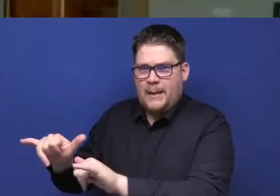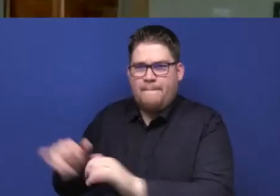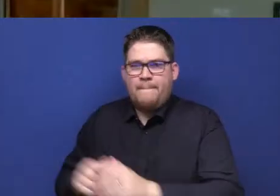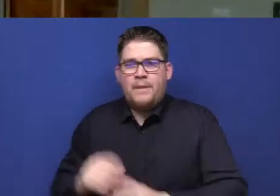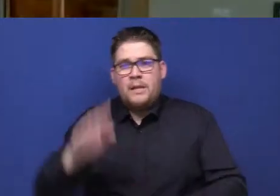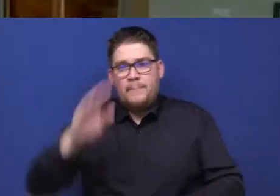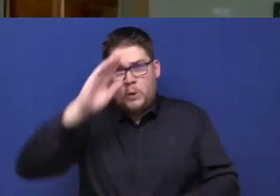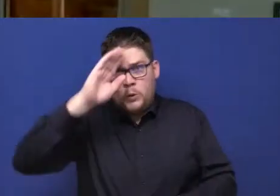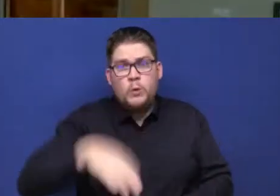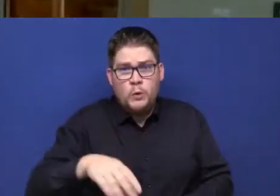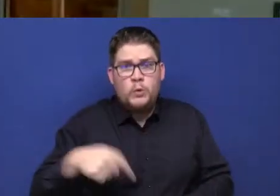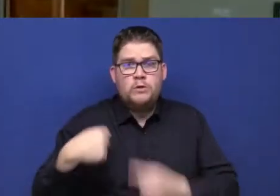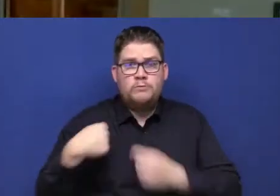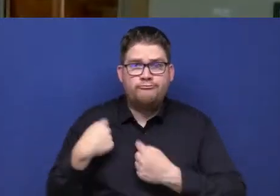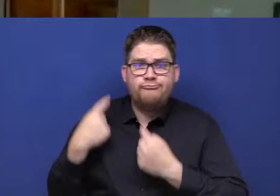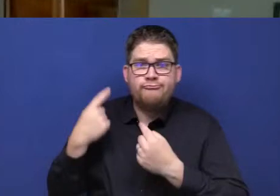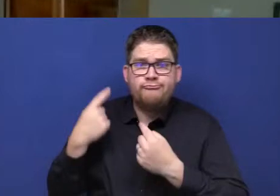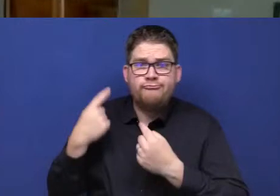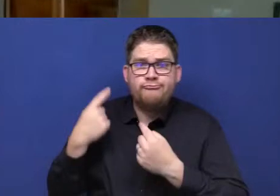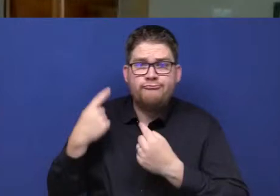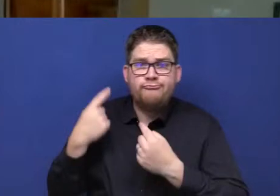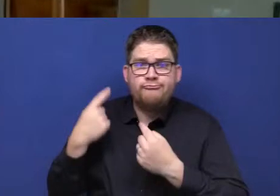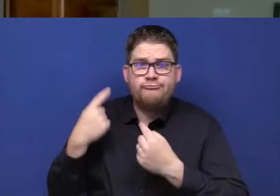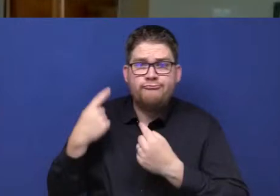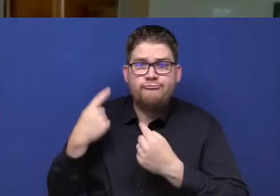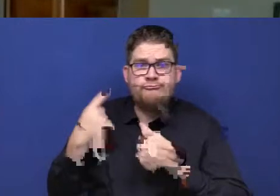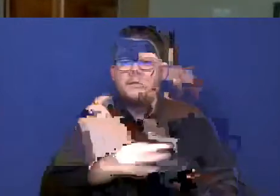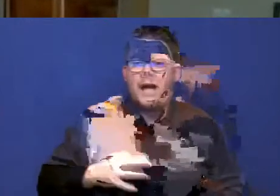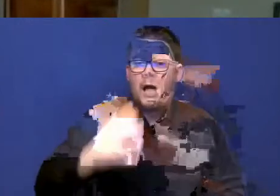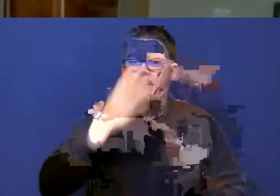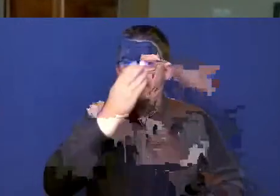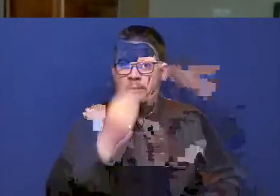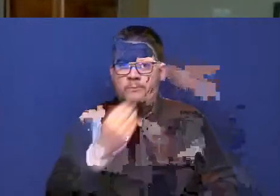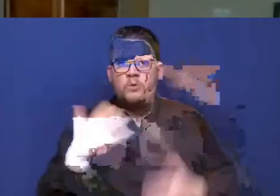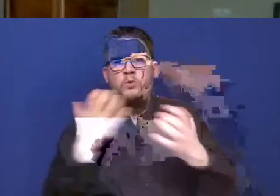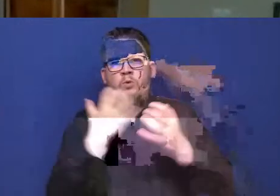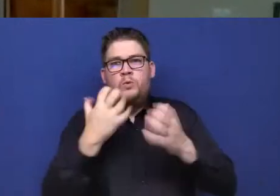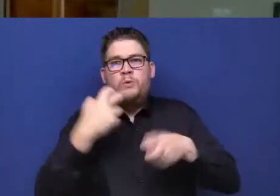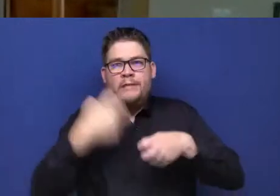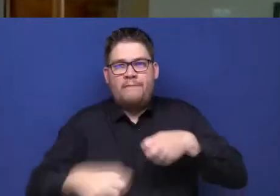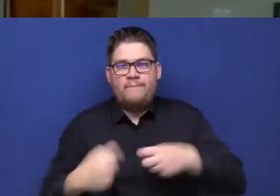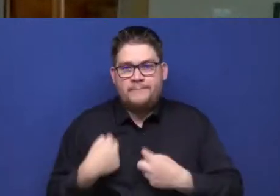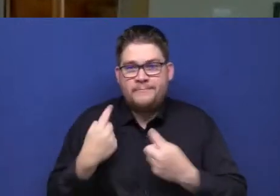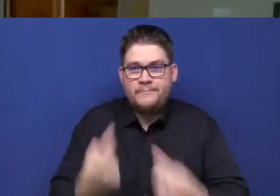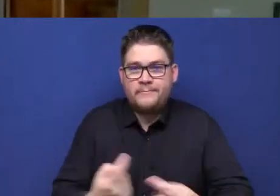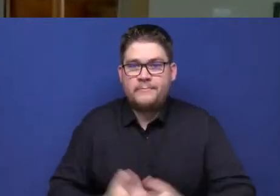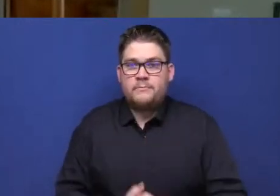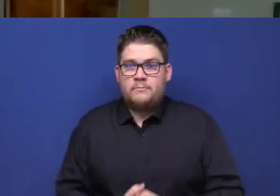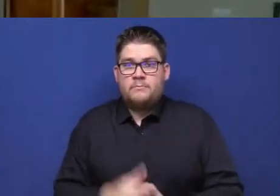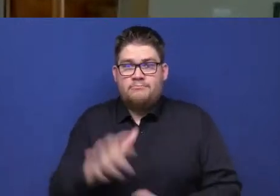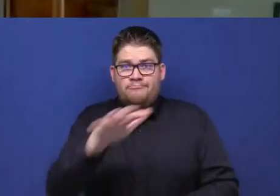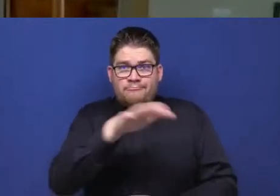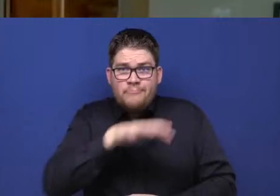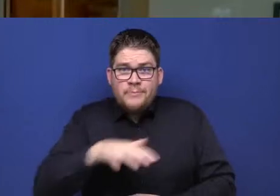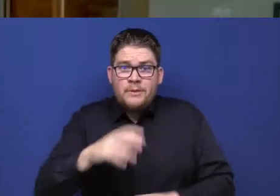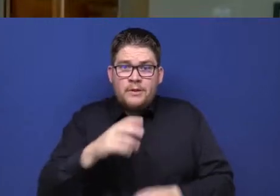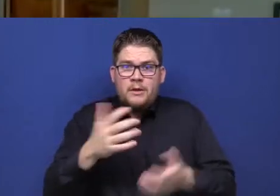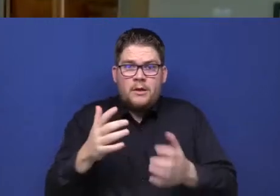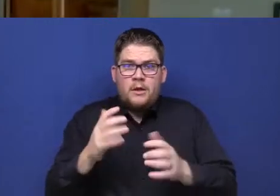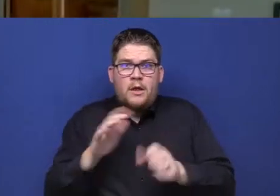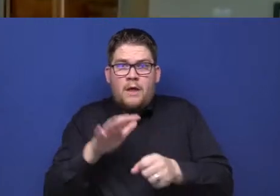as many people as we have on a fire. So it is something that we monitor, and the incident management team that is on